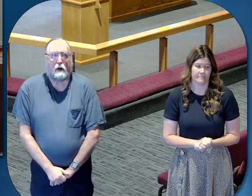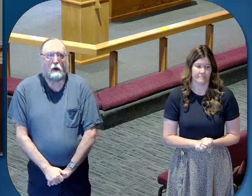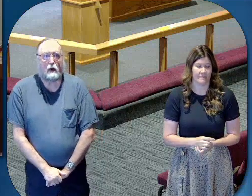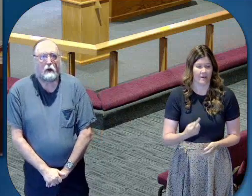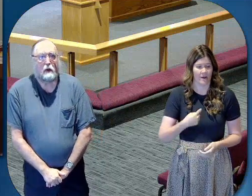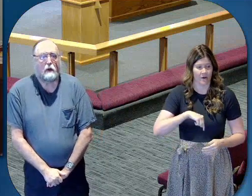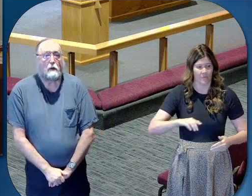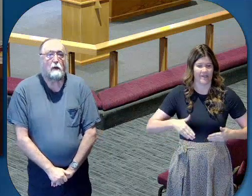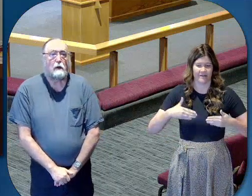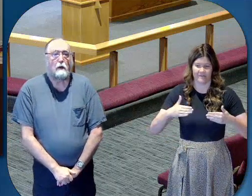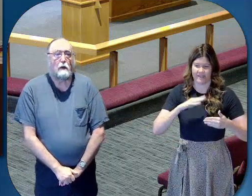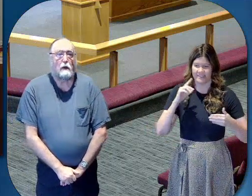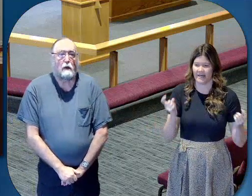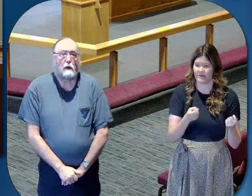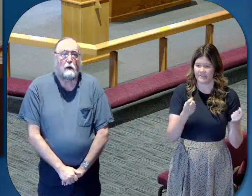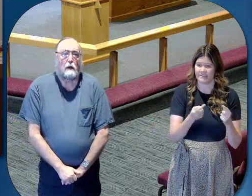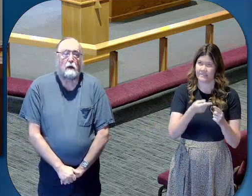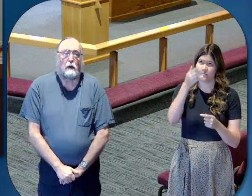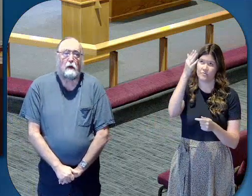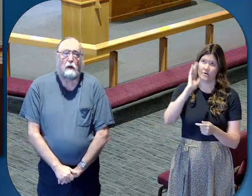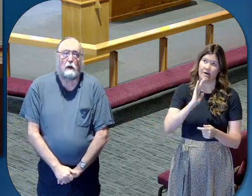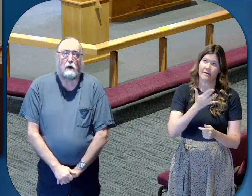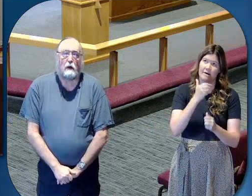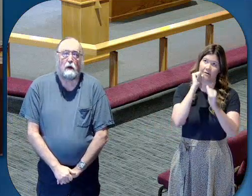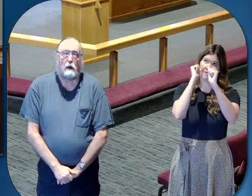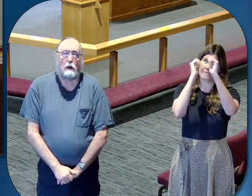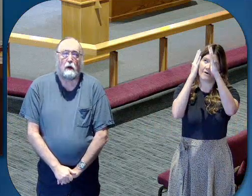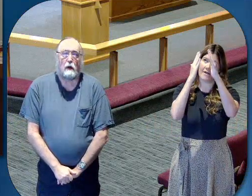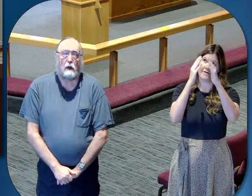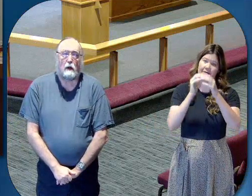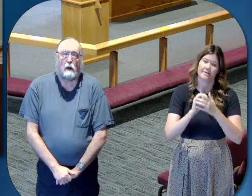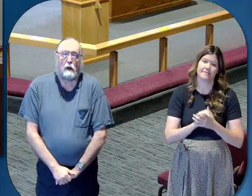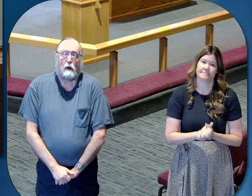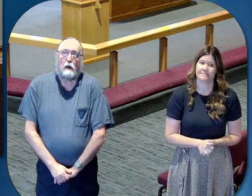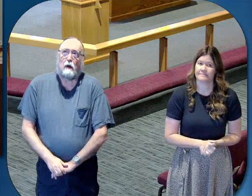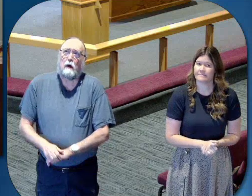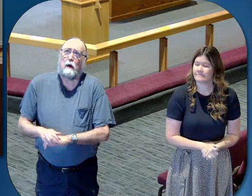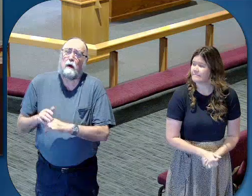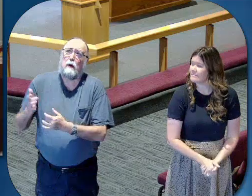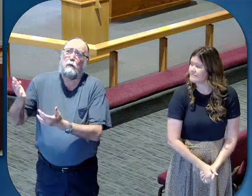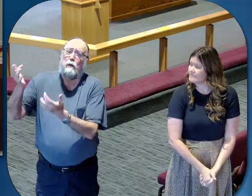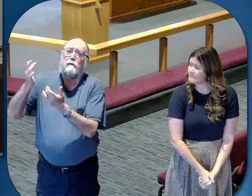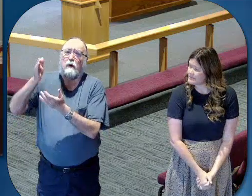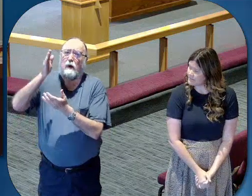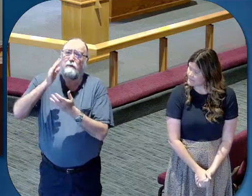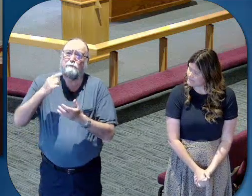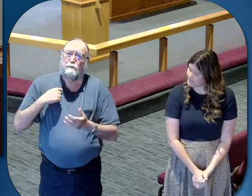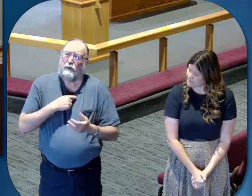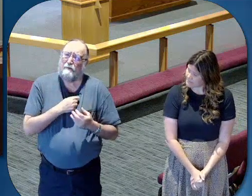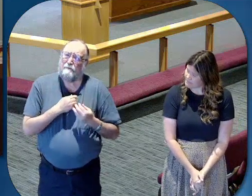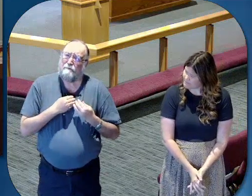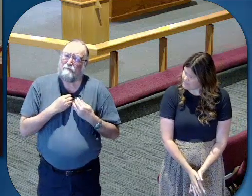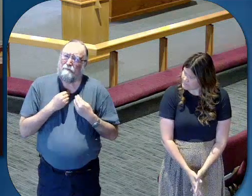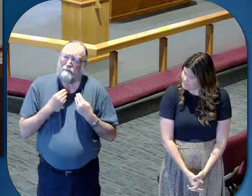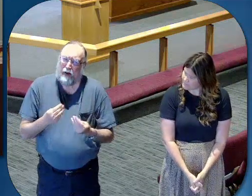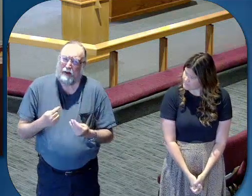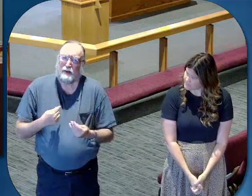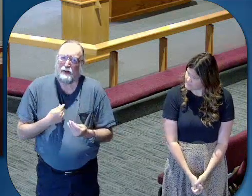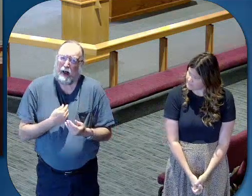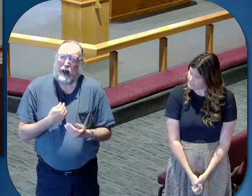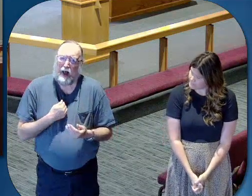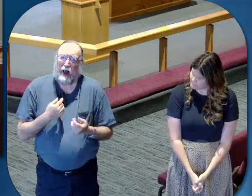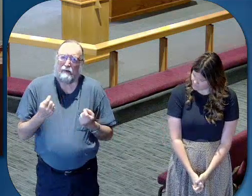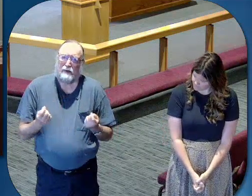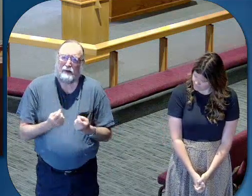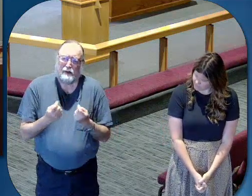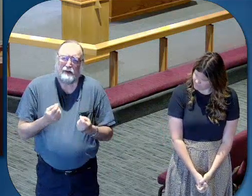Let us then confess our sins to God our Father. Most merciful God, we confess that we are, by